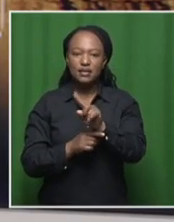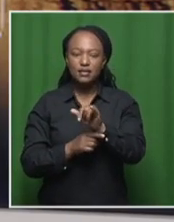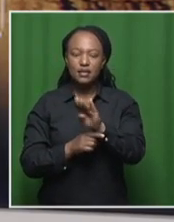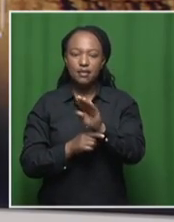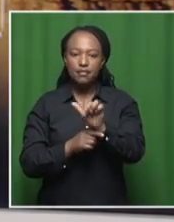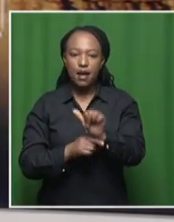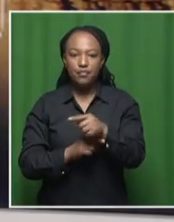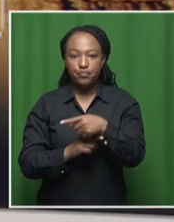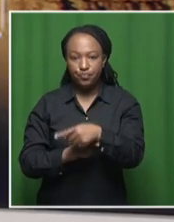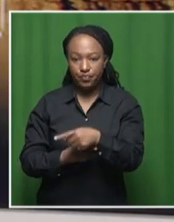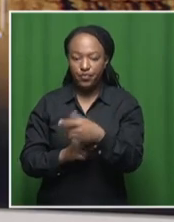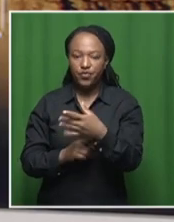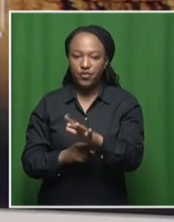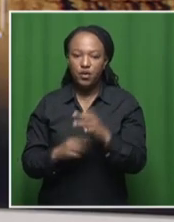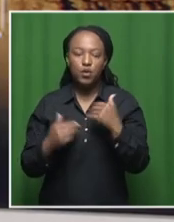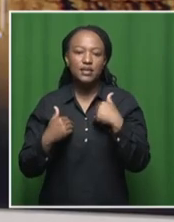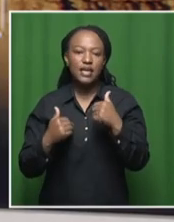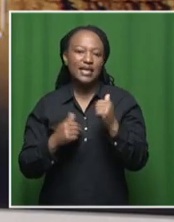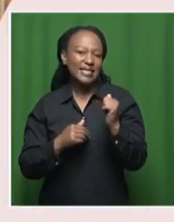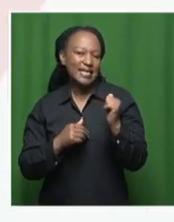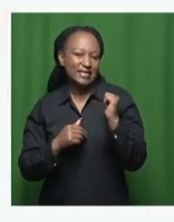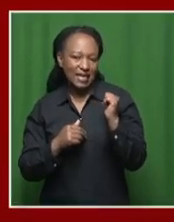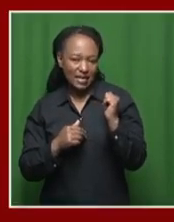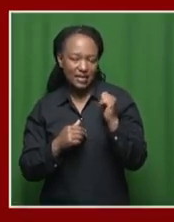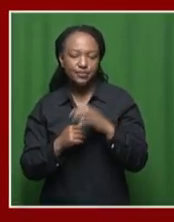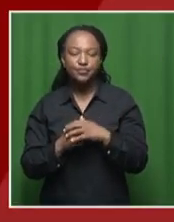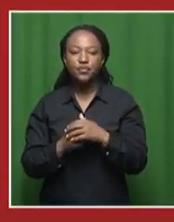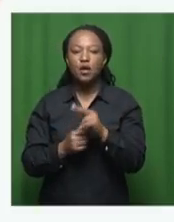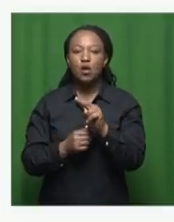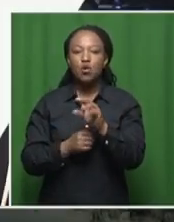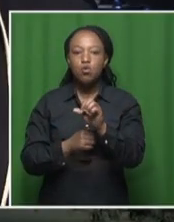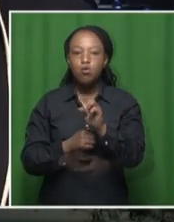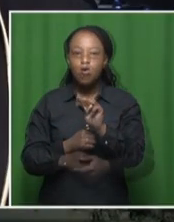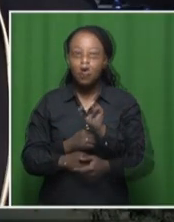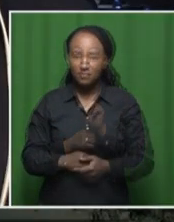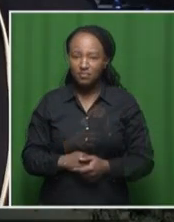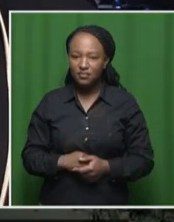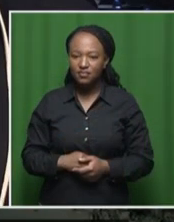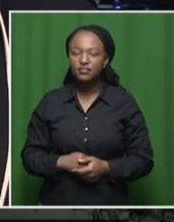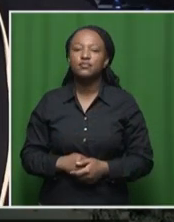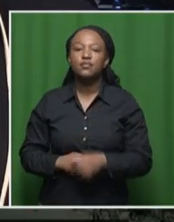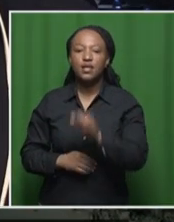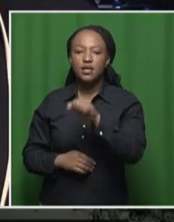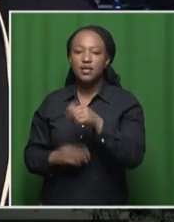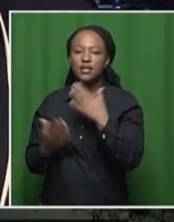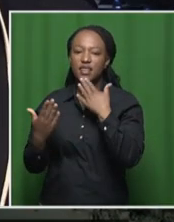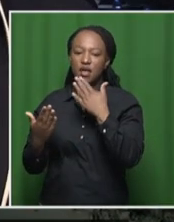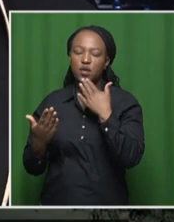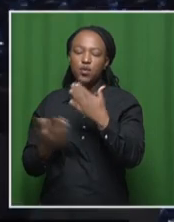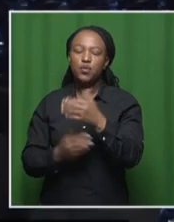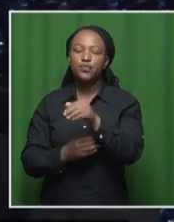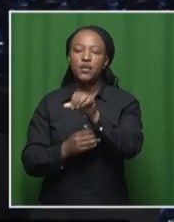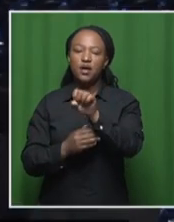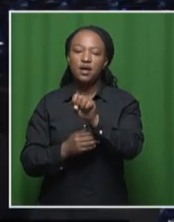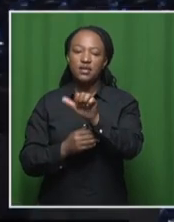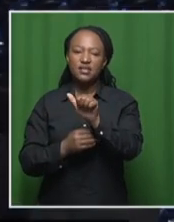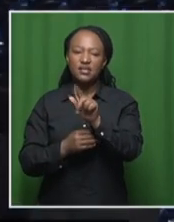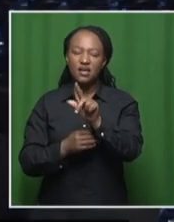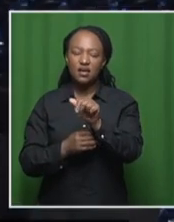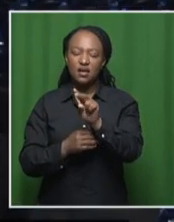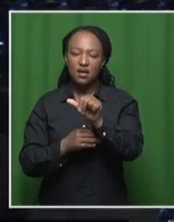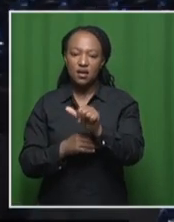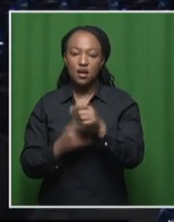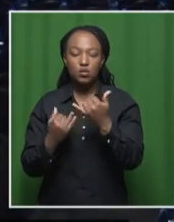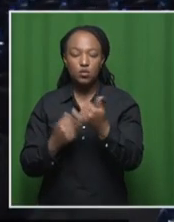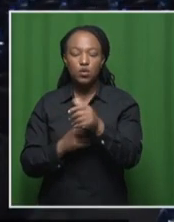And of course, this started yesterday. So Nompu, what's on the agenda for today? Thanks very much, Sakina. Well, of course, artificial